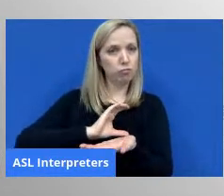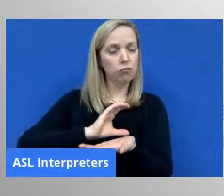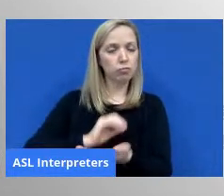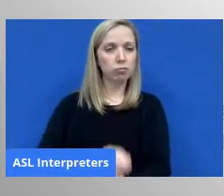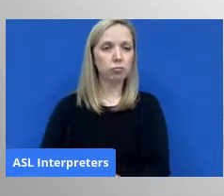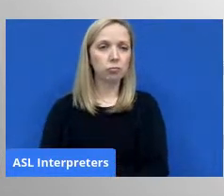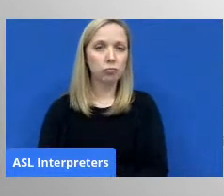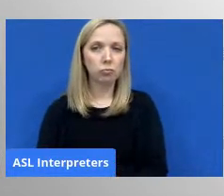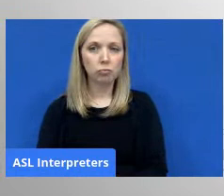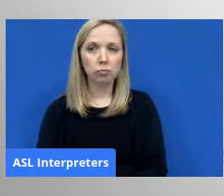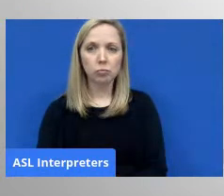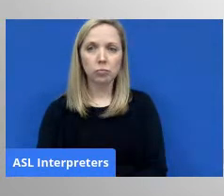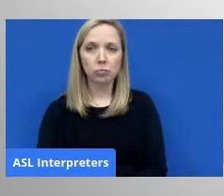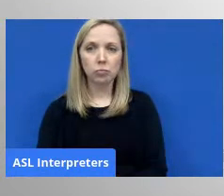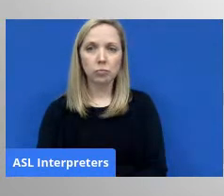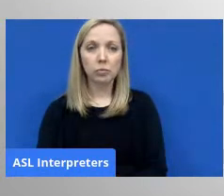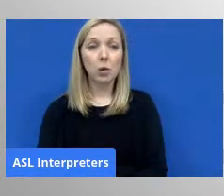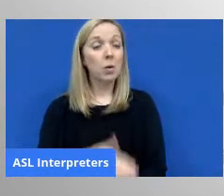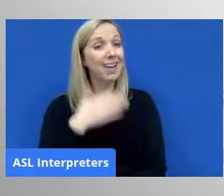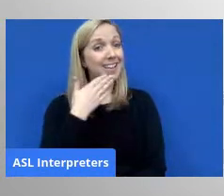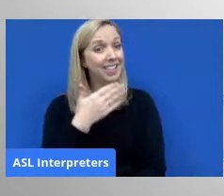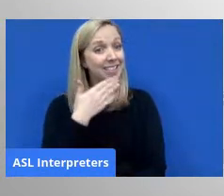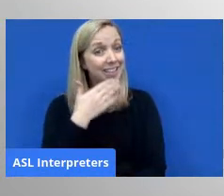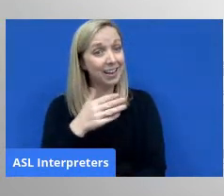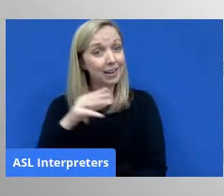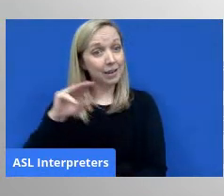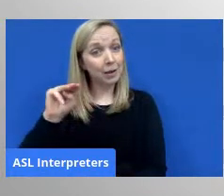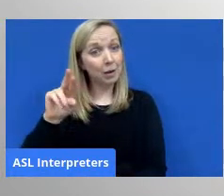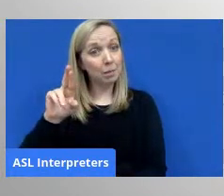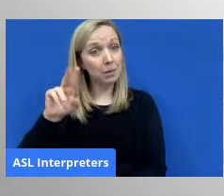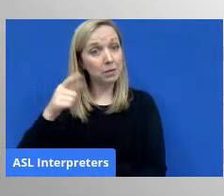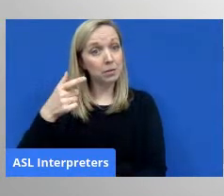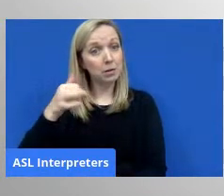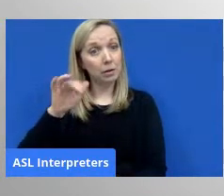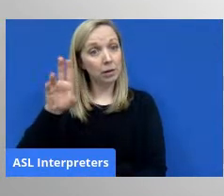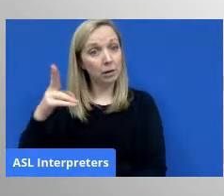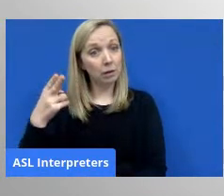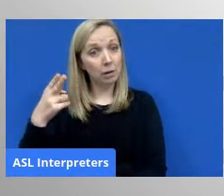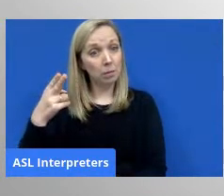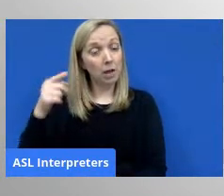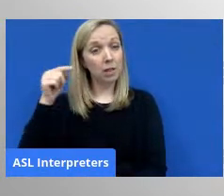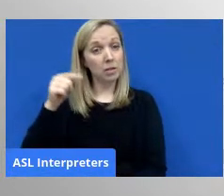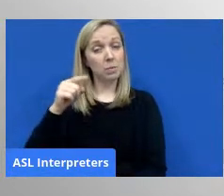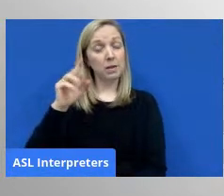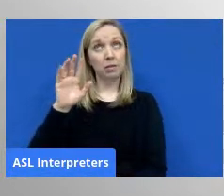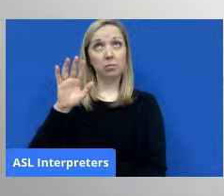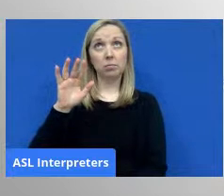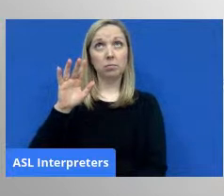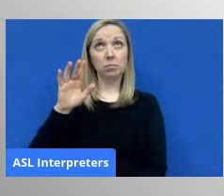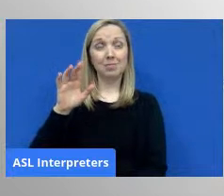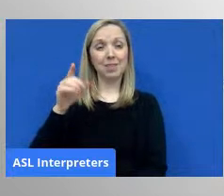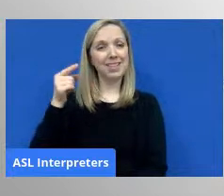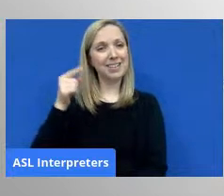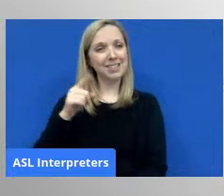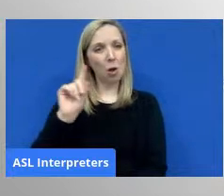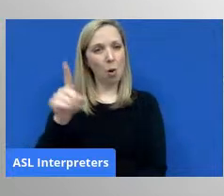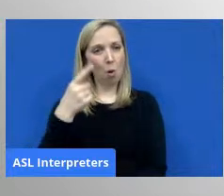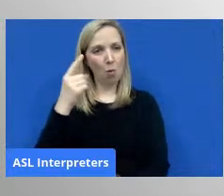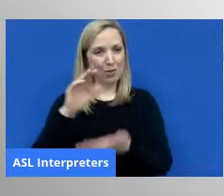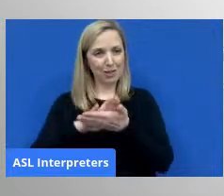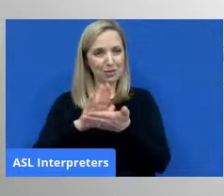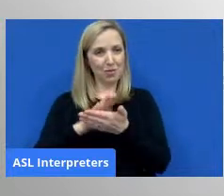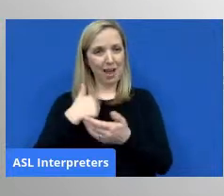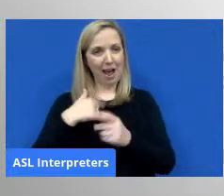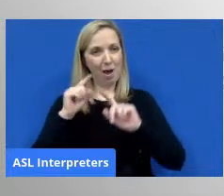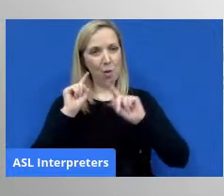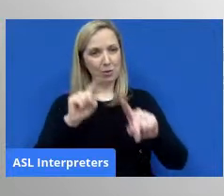Thank you, Mr. Gilbert. This will be the second school, actually, the only school that I attended that is still standing